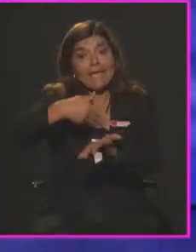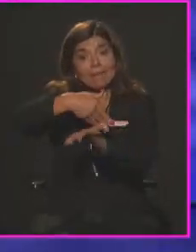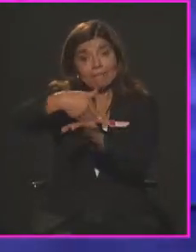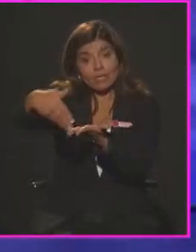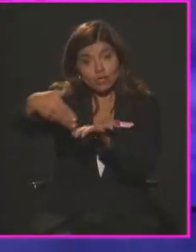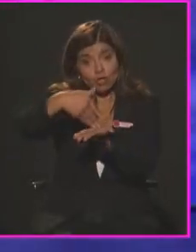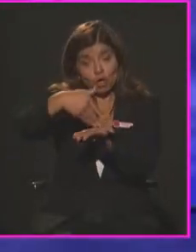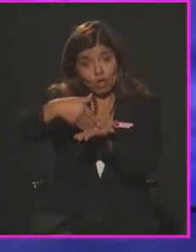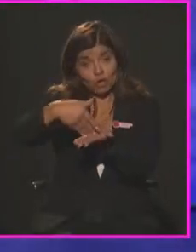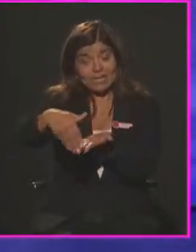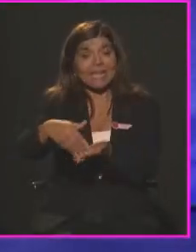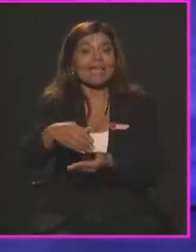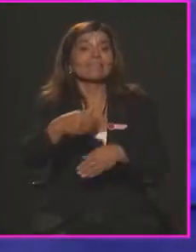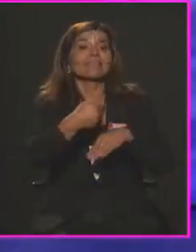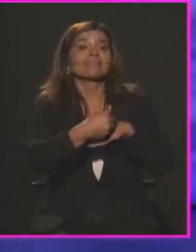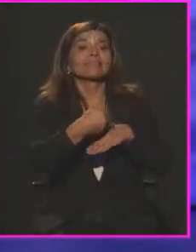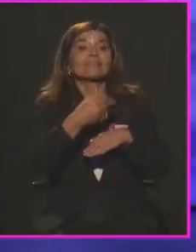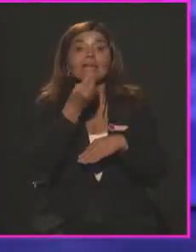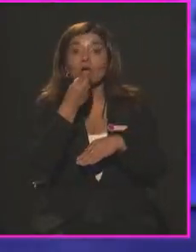every single day.